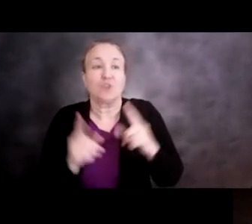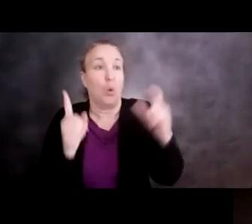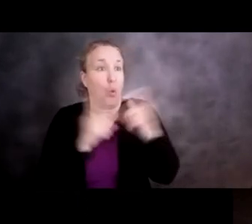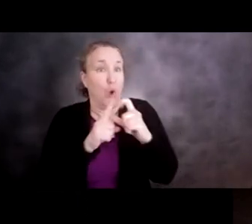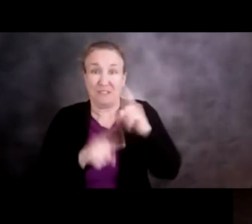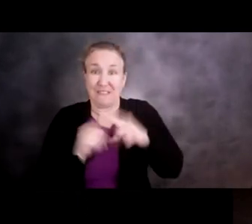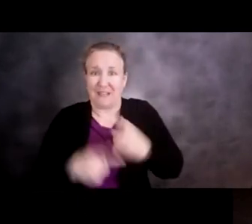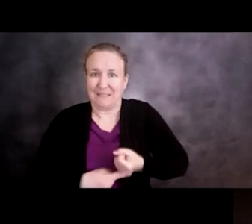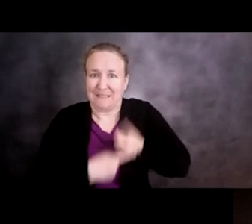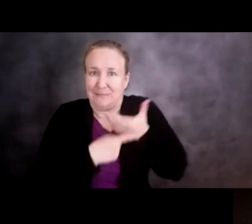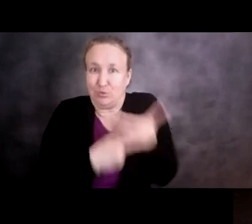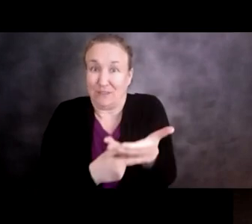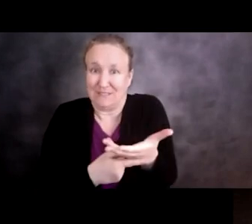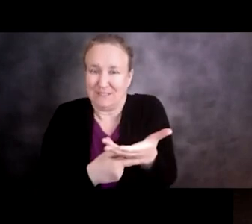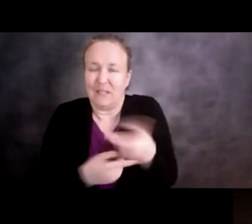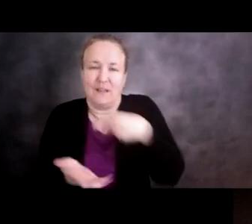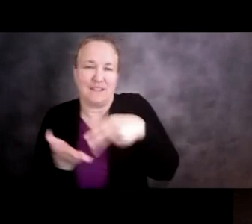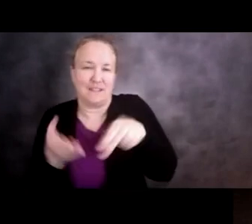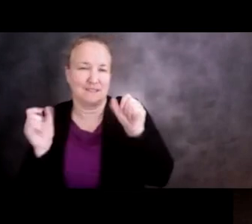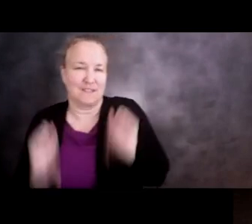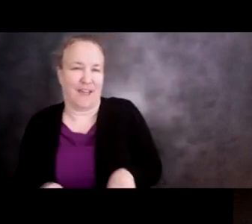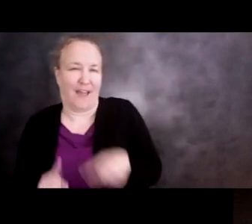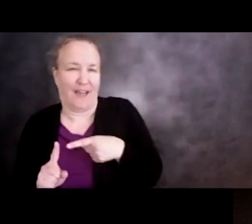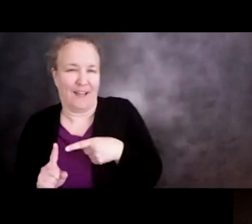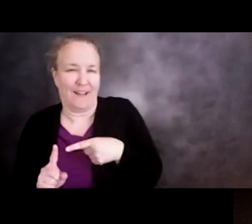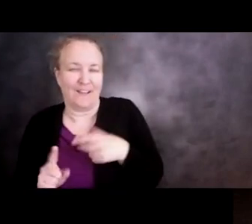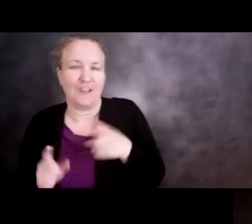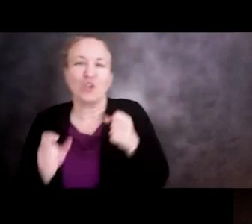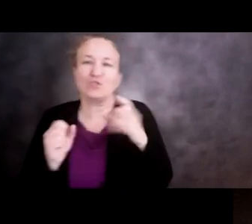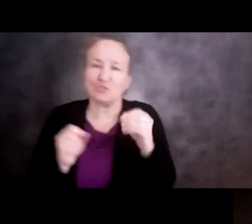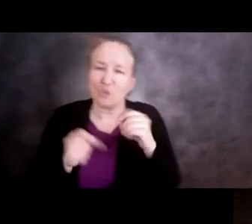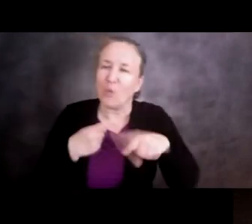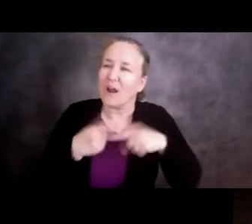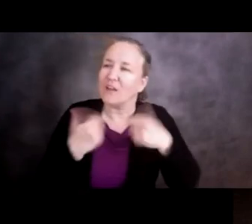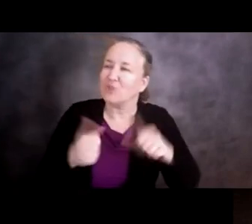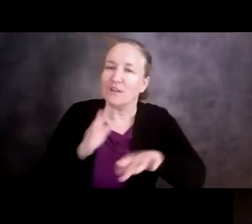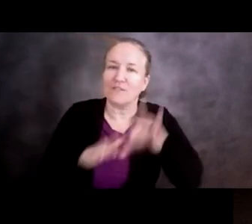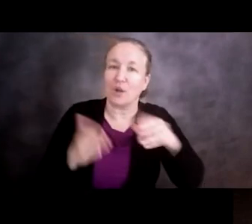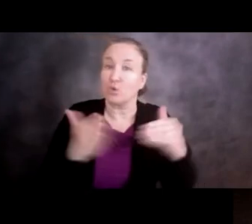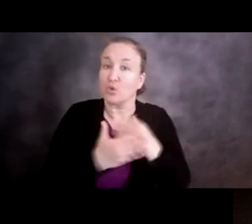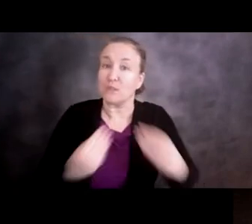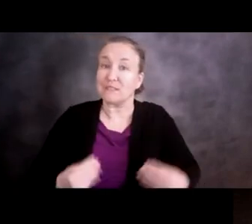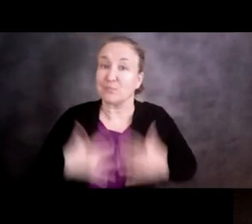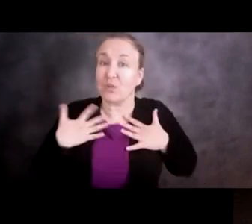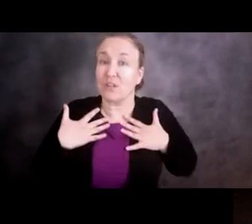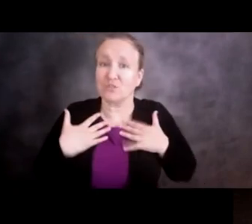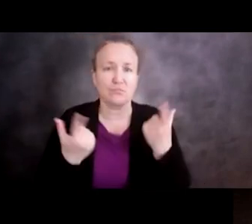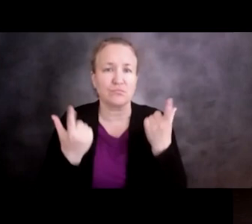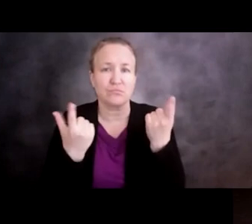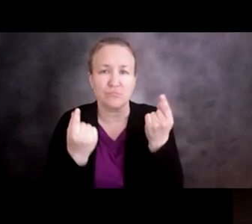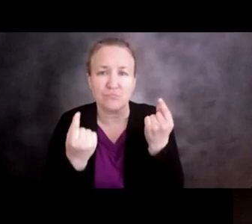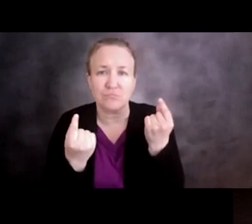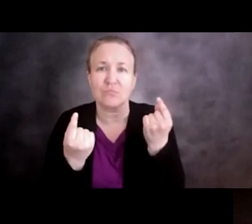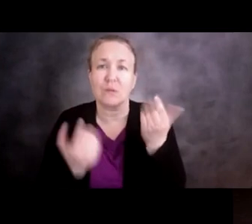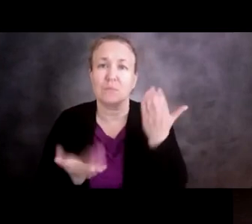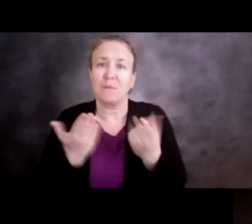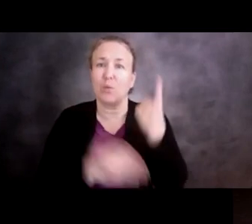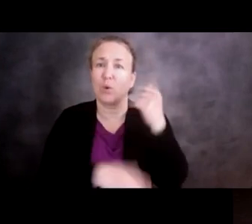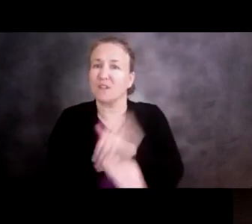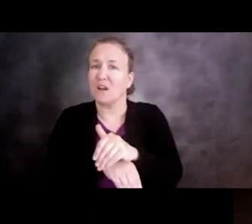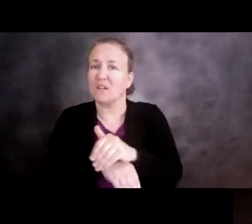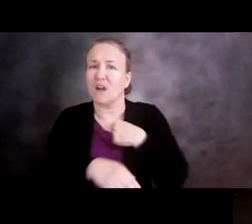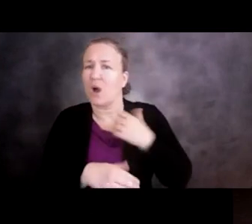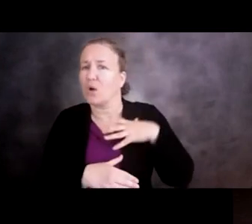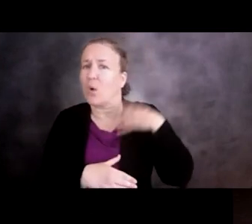So one of my favorite things to do when I'm just, like, you know, trying to find new inspiration, I'll just, you know, I might just go out one night just to see,